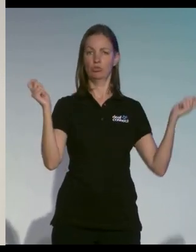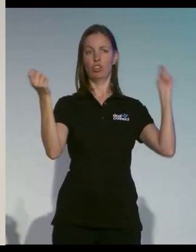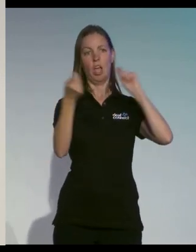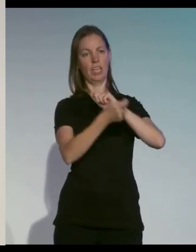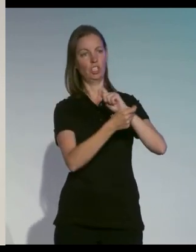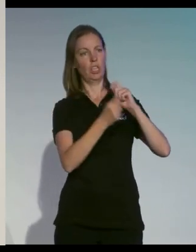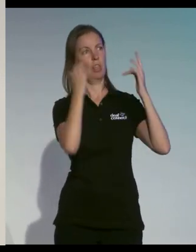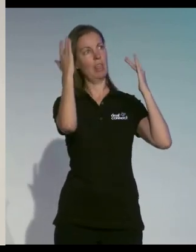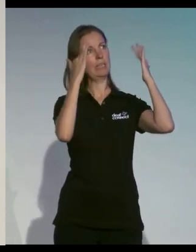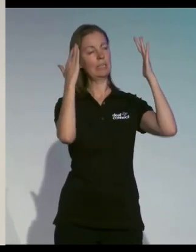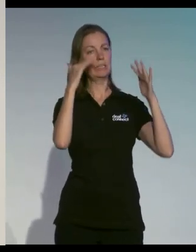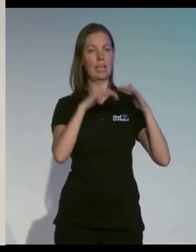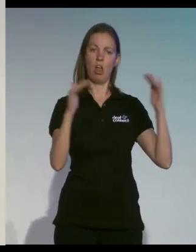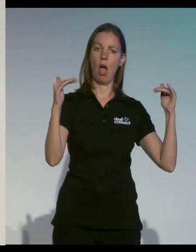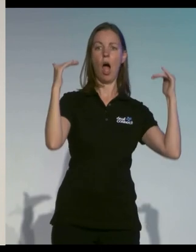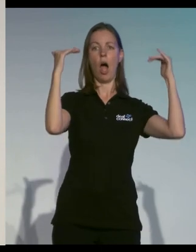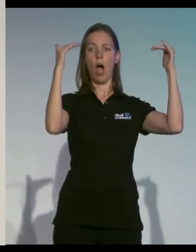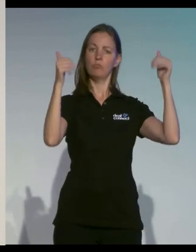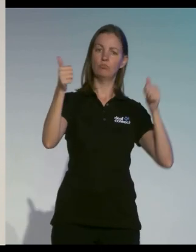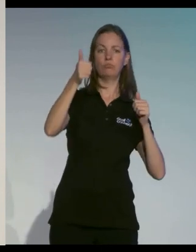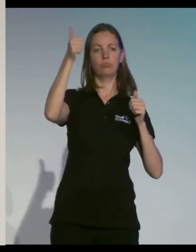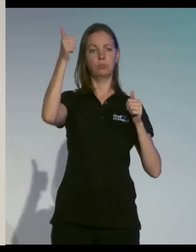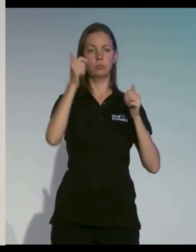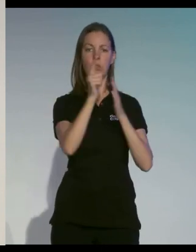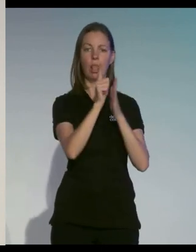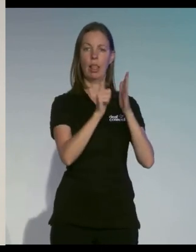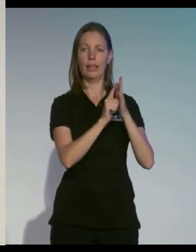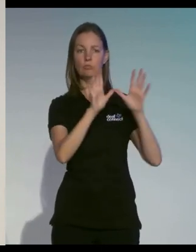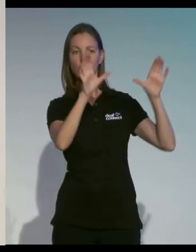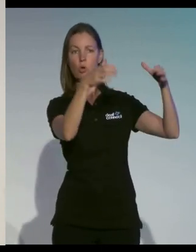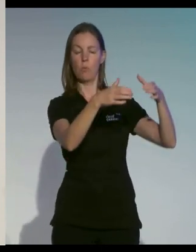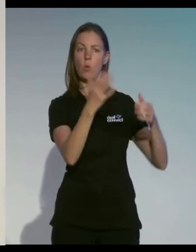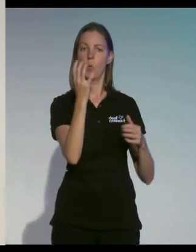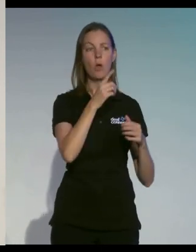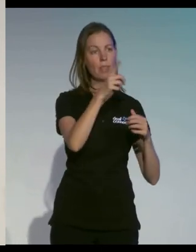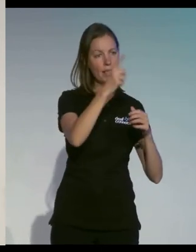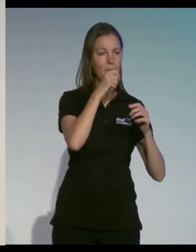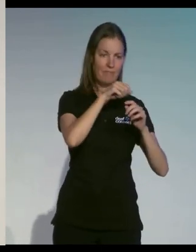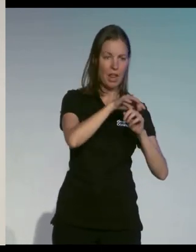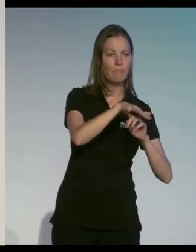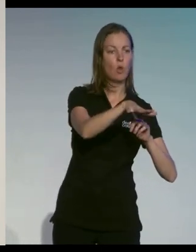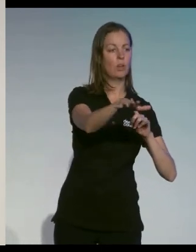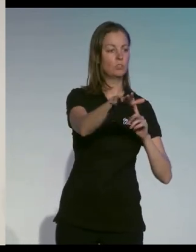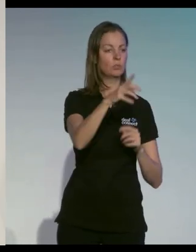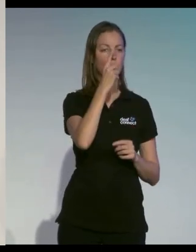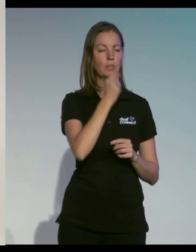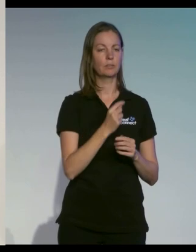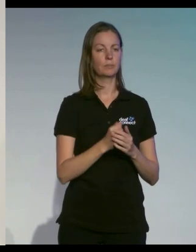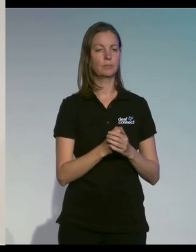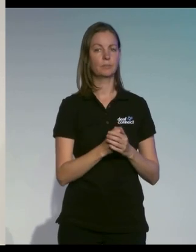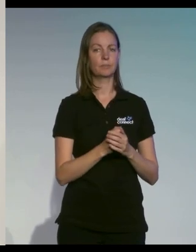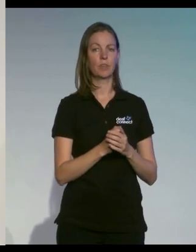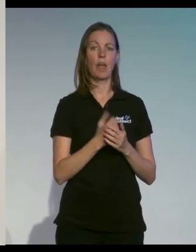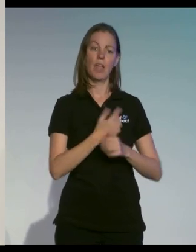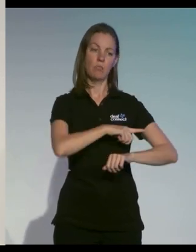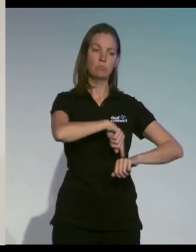legal circles, which can be often very influential. And the net result of that was a long struggle in